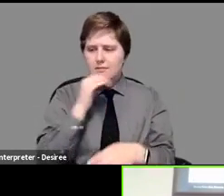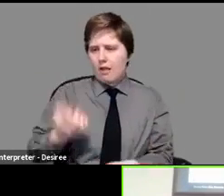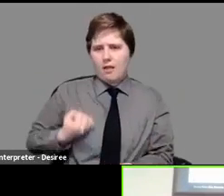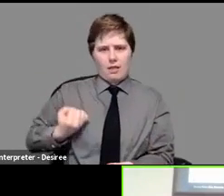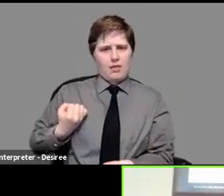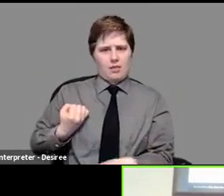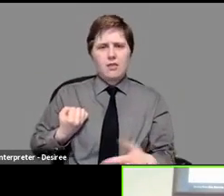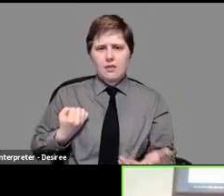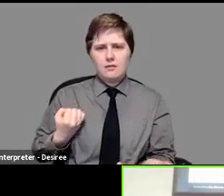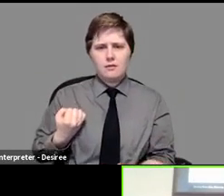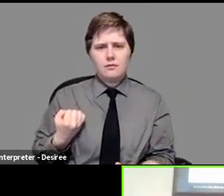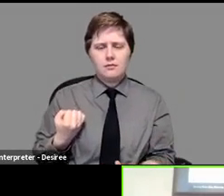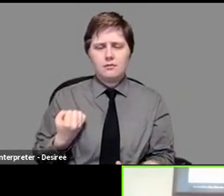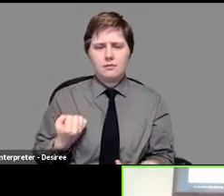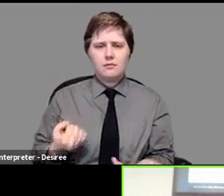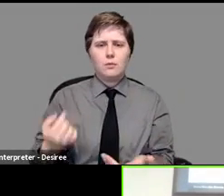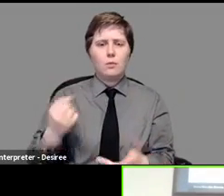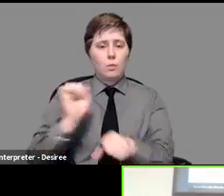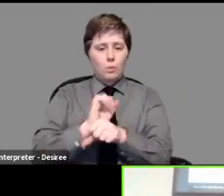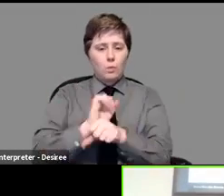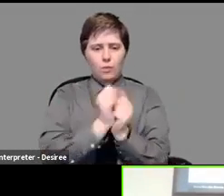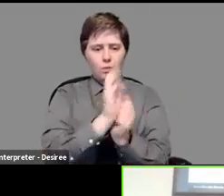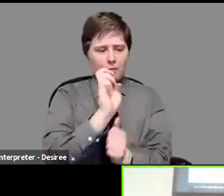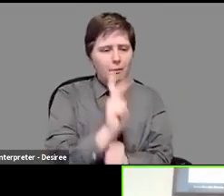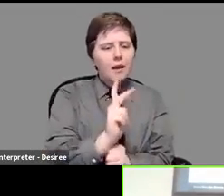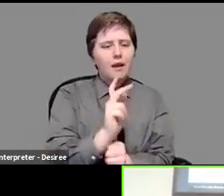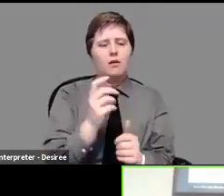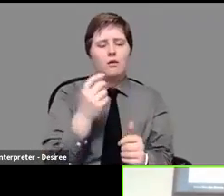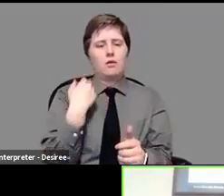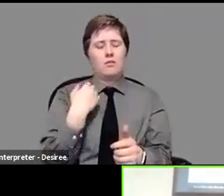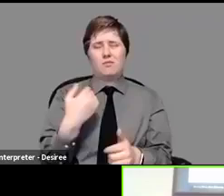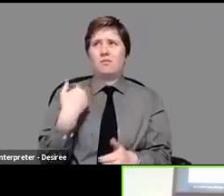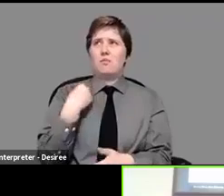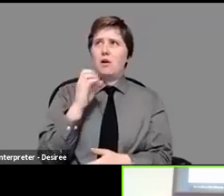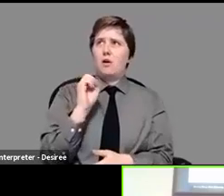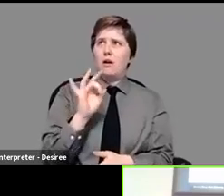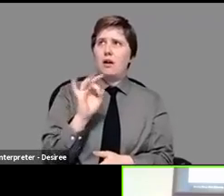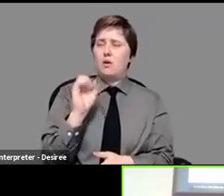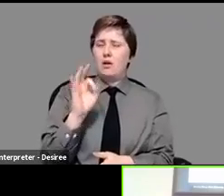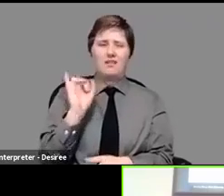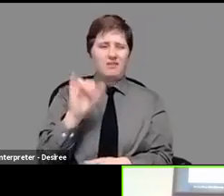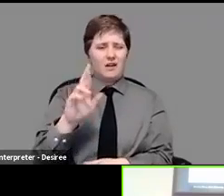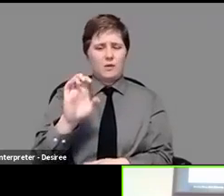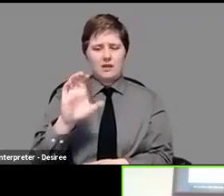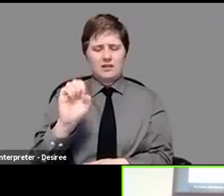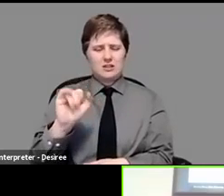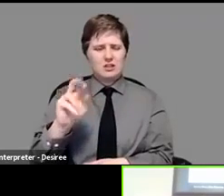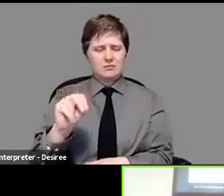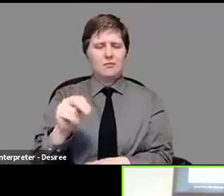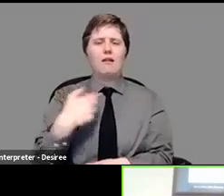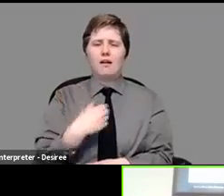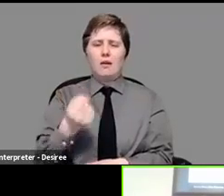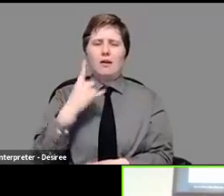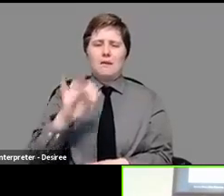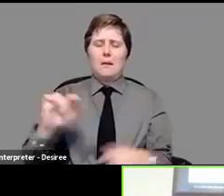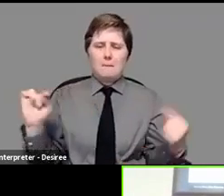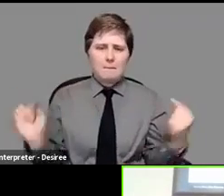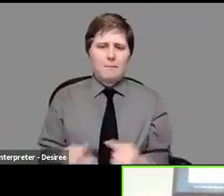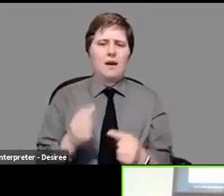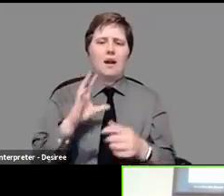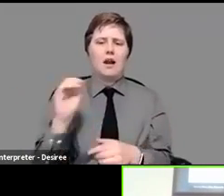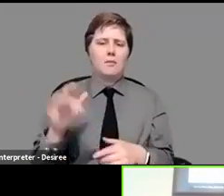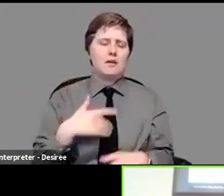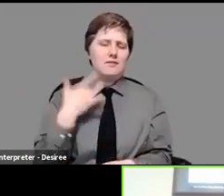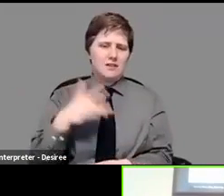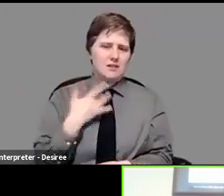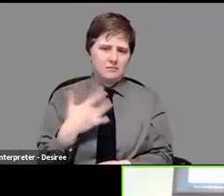So, worked in banking when we had last recession back in 08, 09. So I certainly understand the pain that companies go